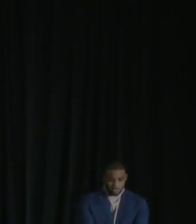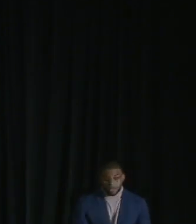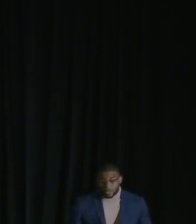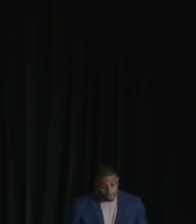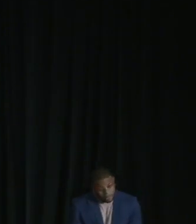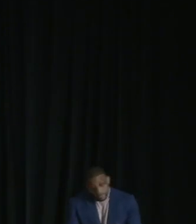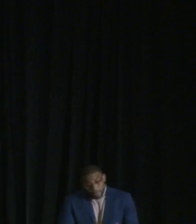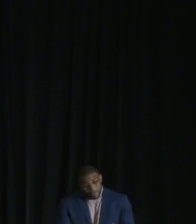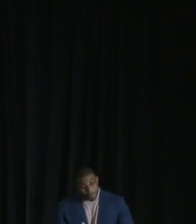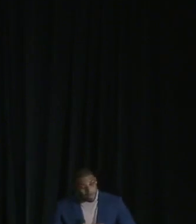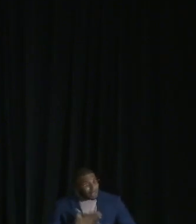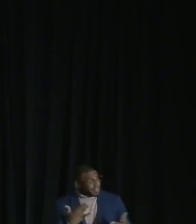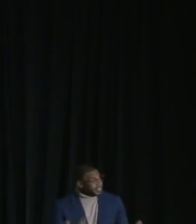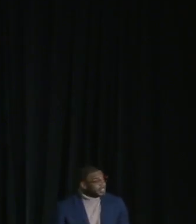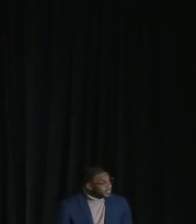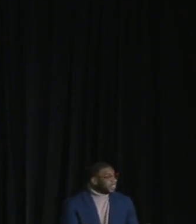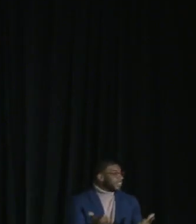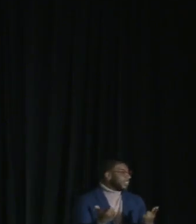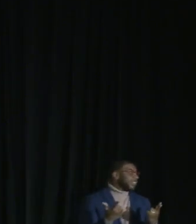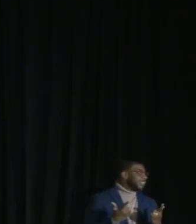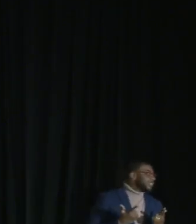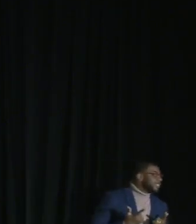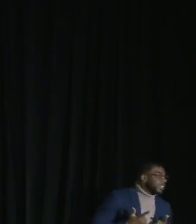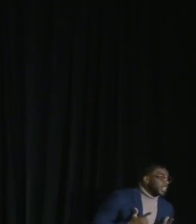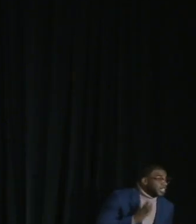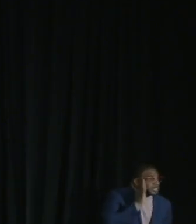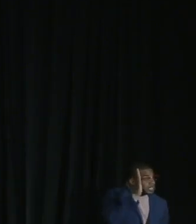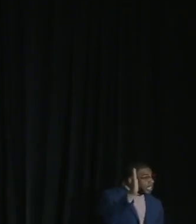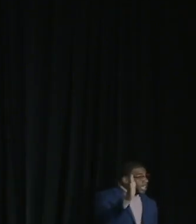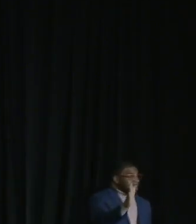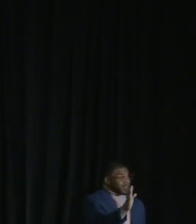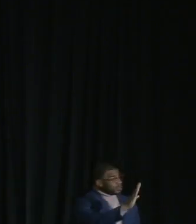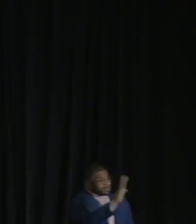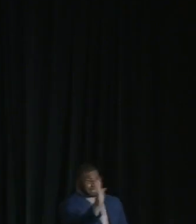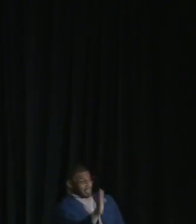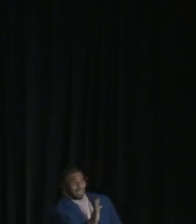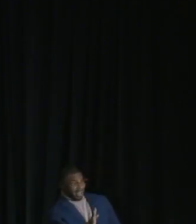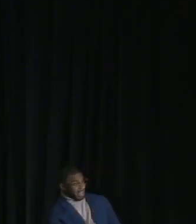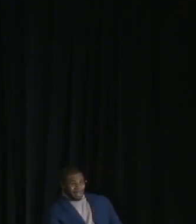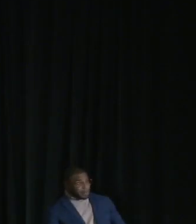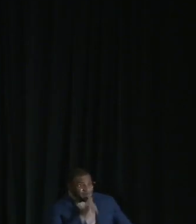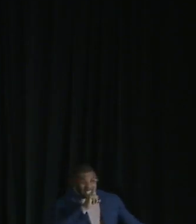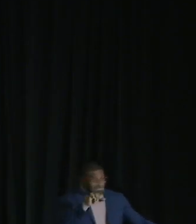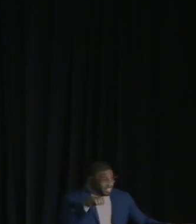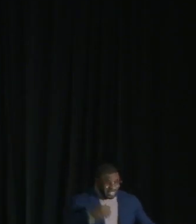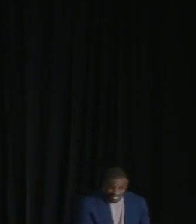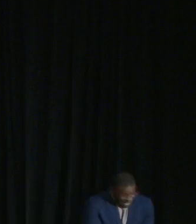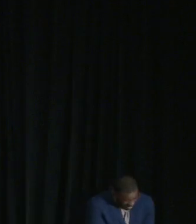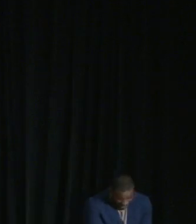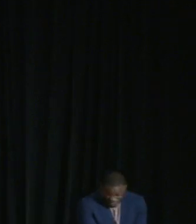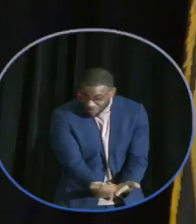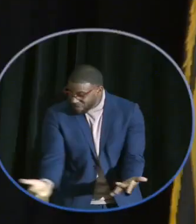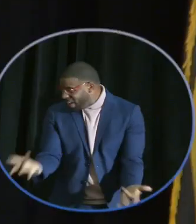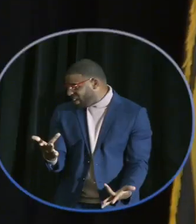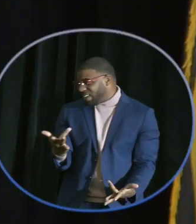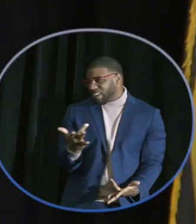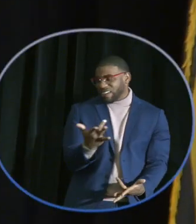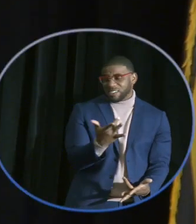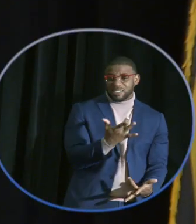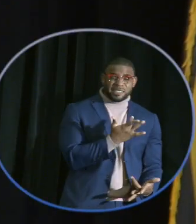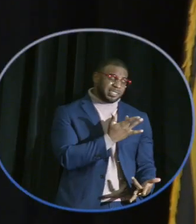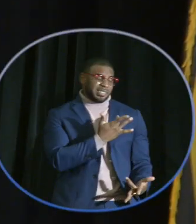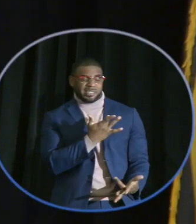vain. Then my living shall not be in vain.